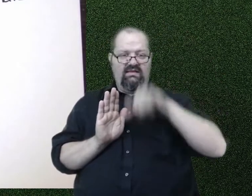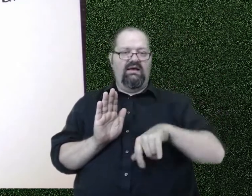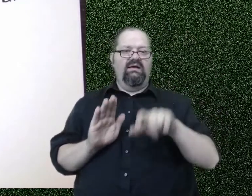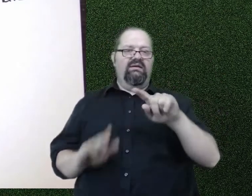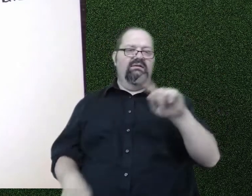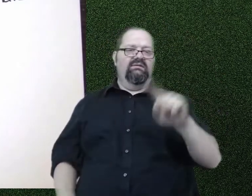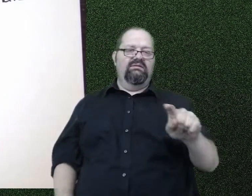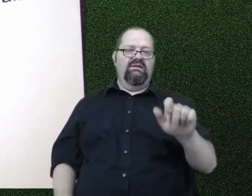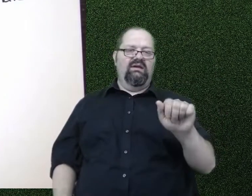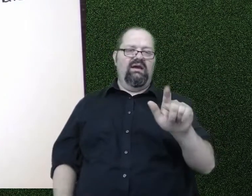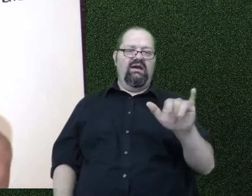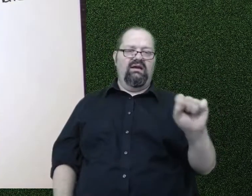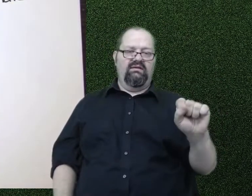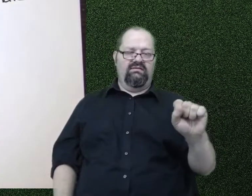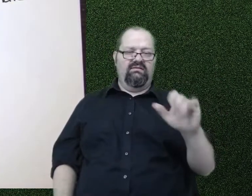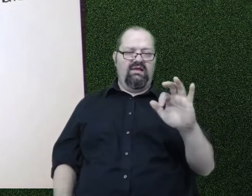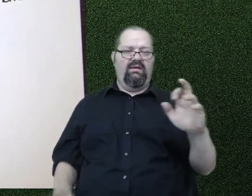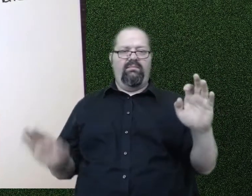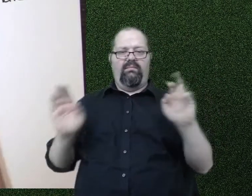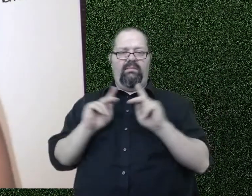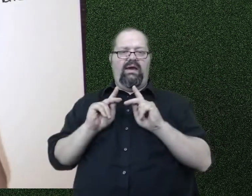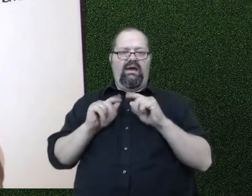The z-axis is in that back corner.